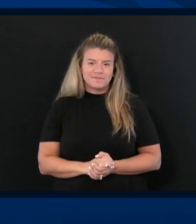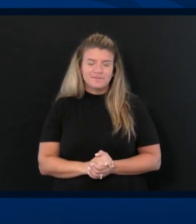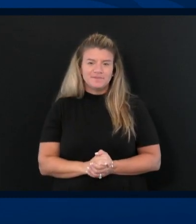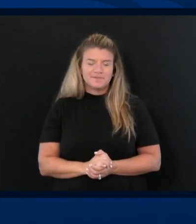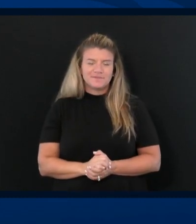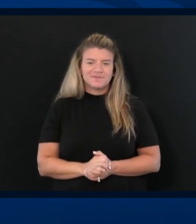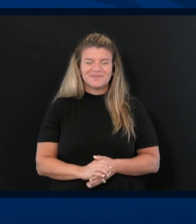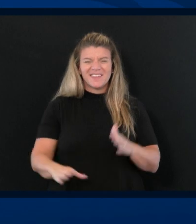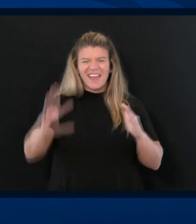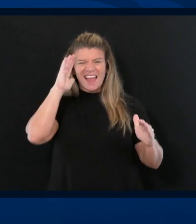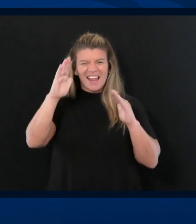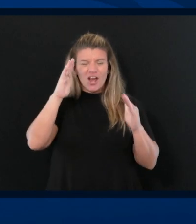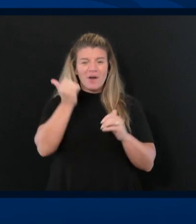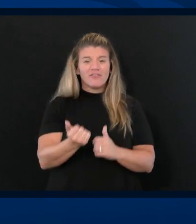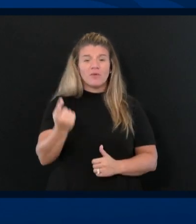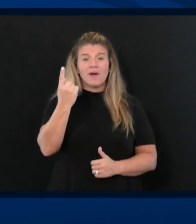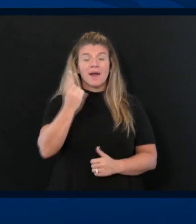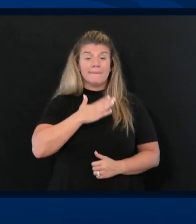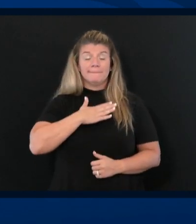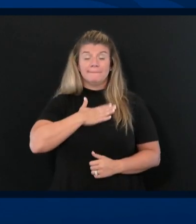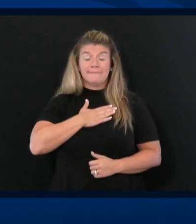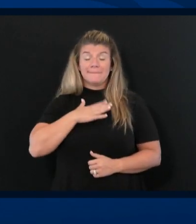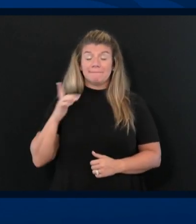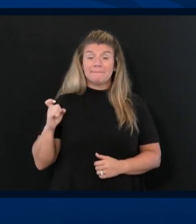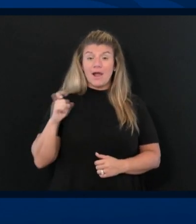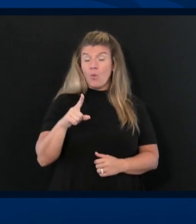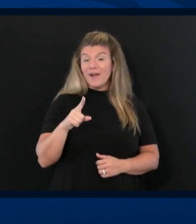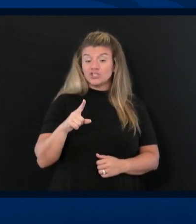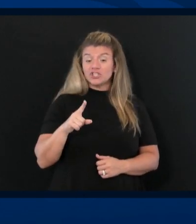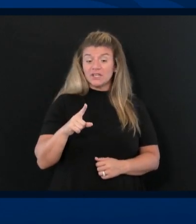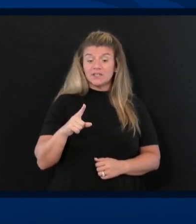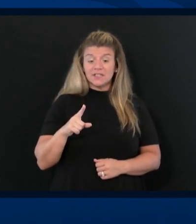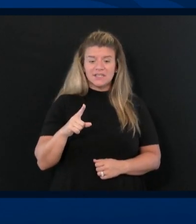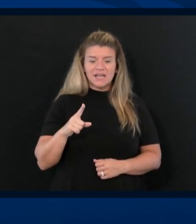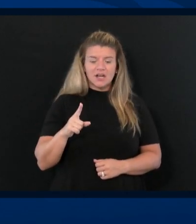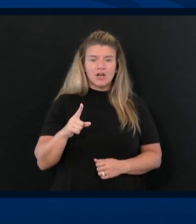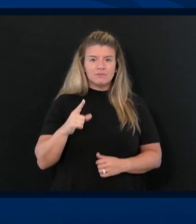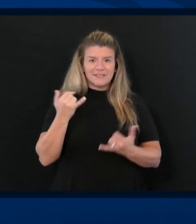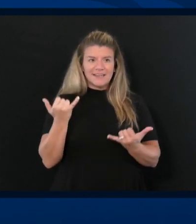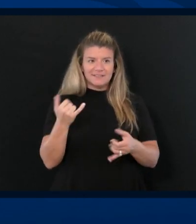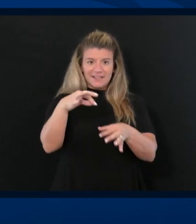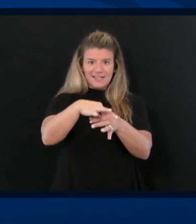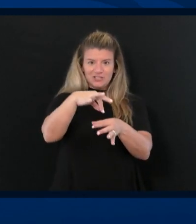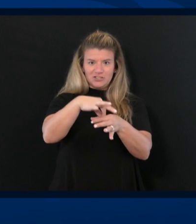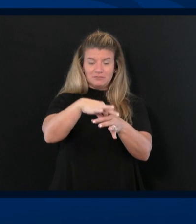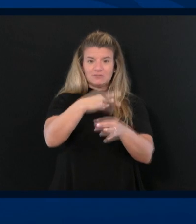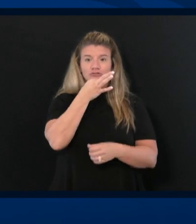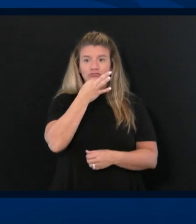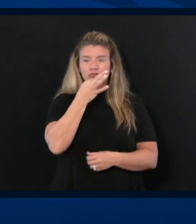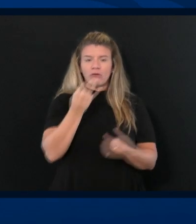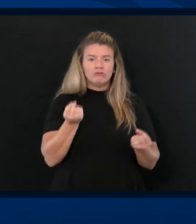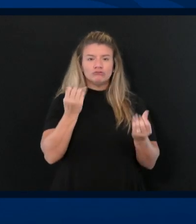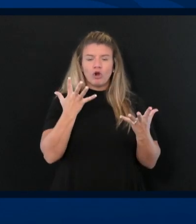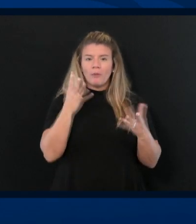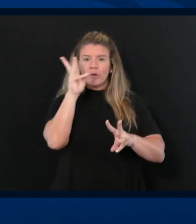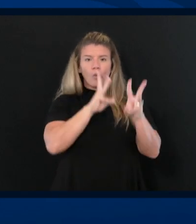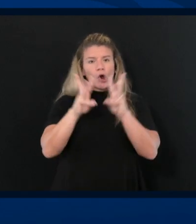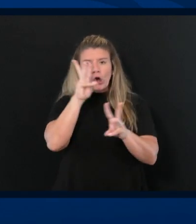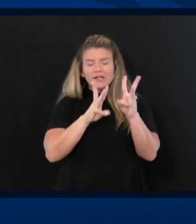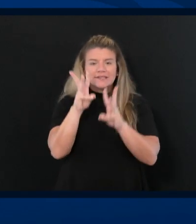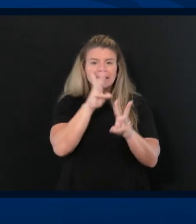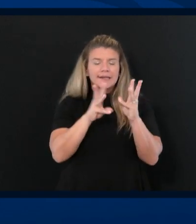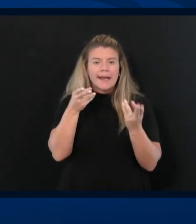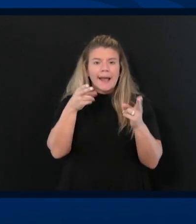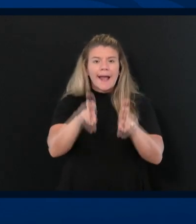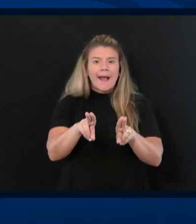Hi, Governor. My question is, you know, with the upcoming election and so many concerns over